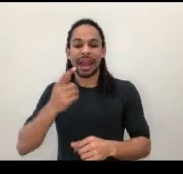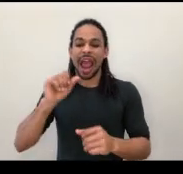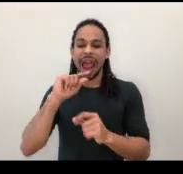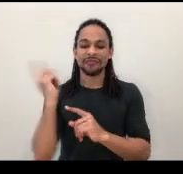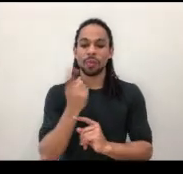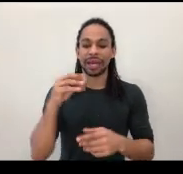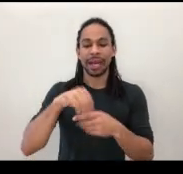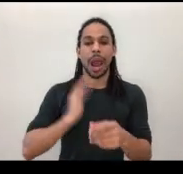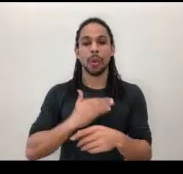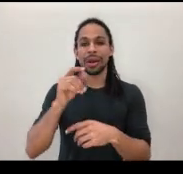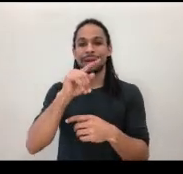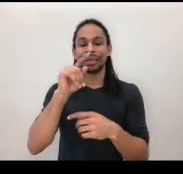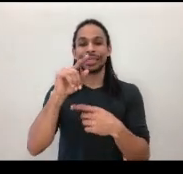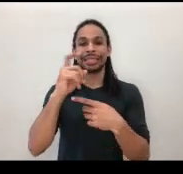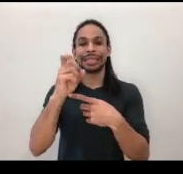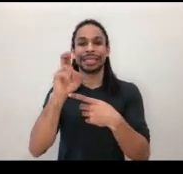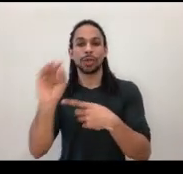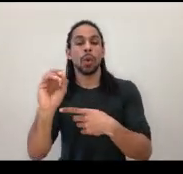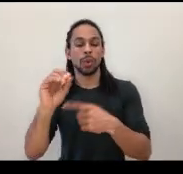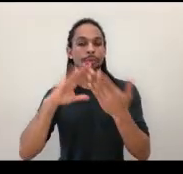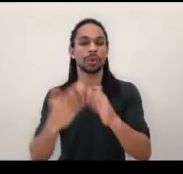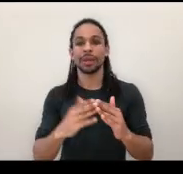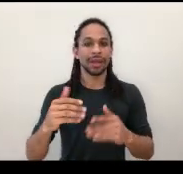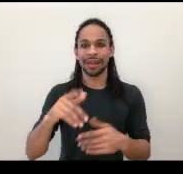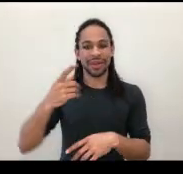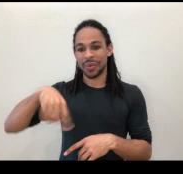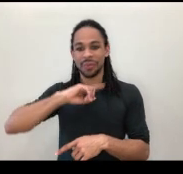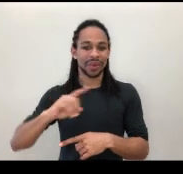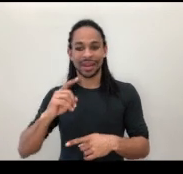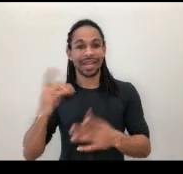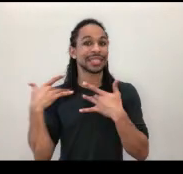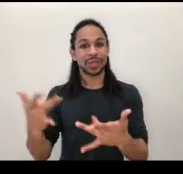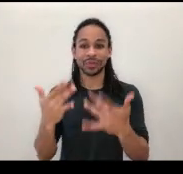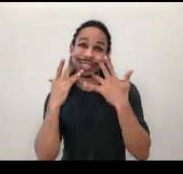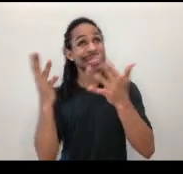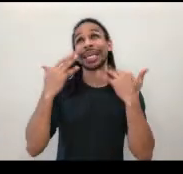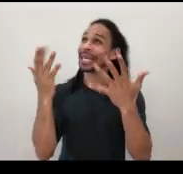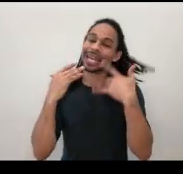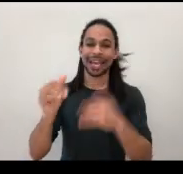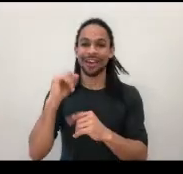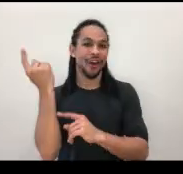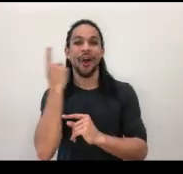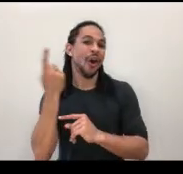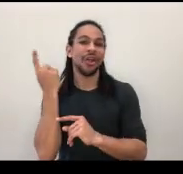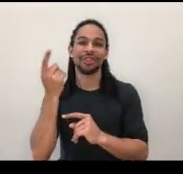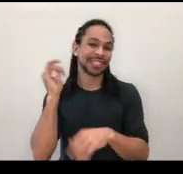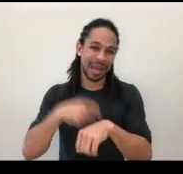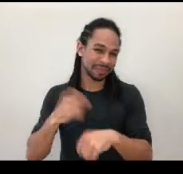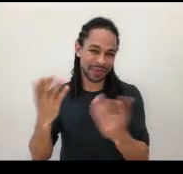Zeno community is known to break out into song all the time. So. Right. That's really true.